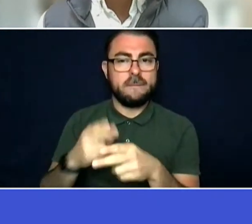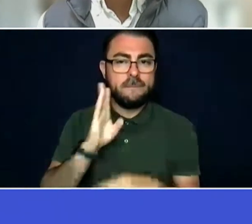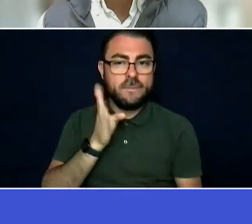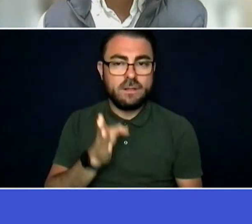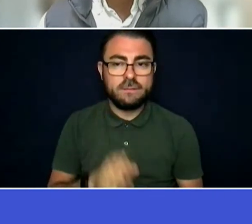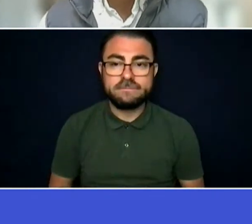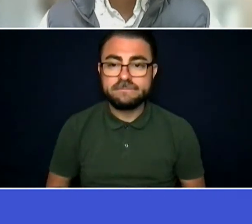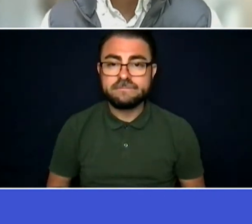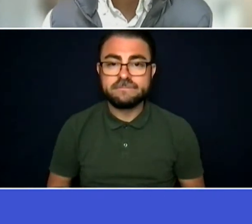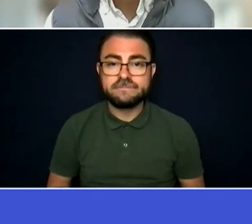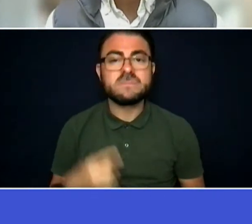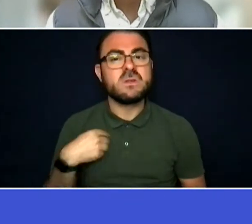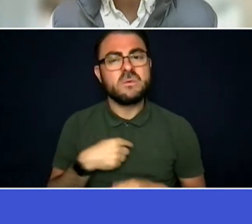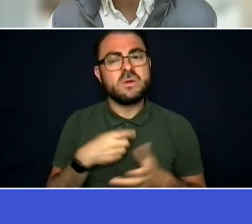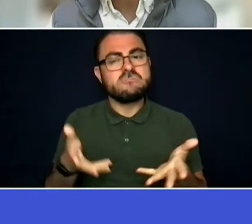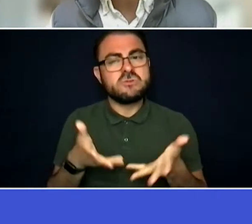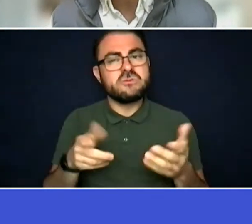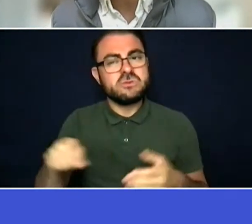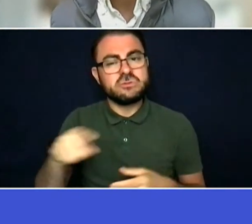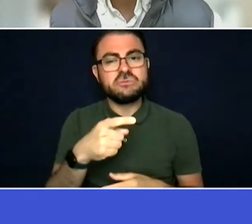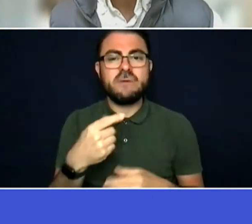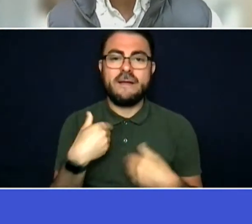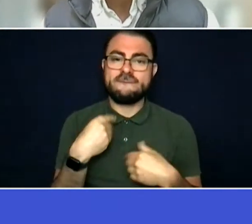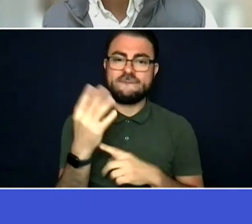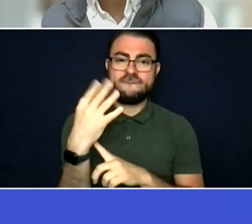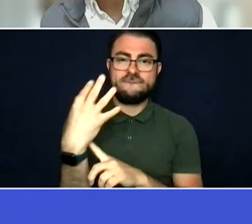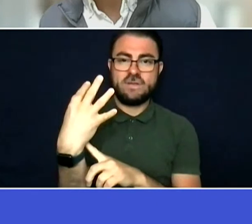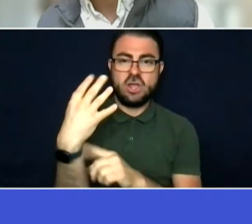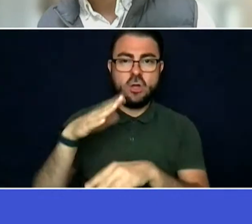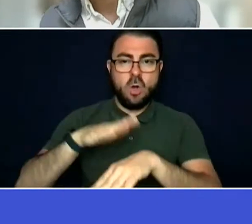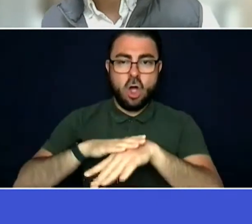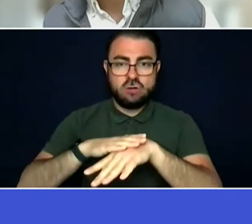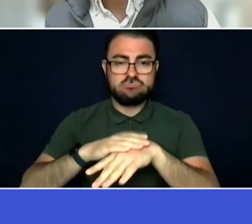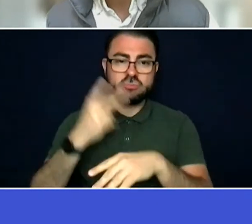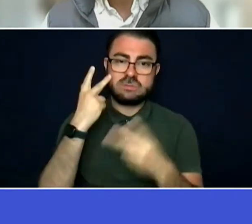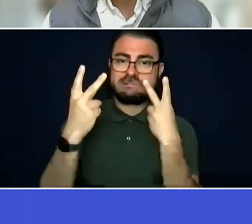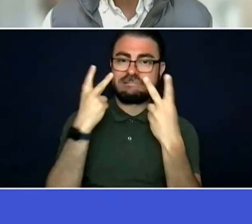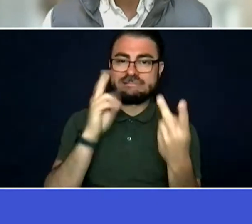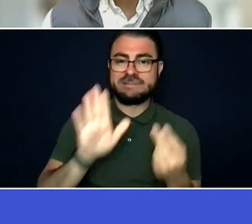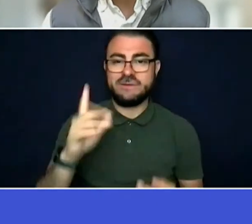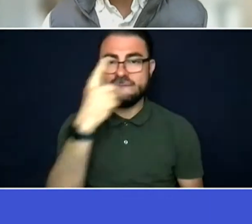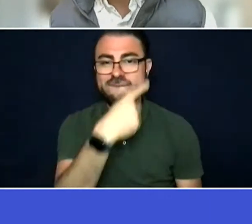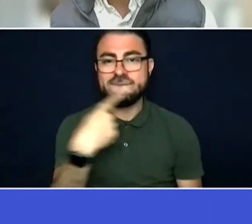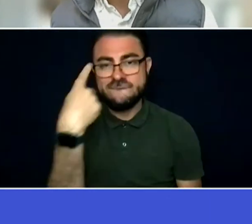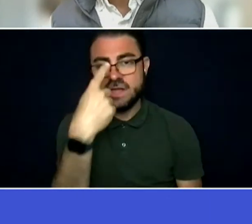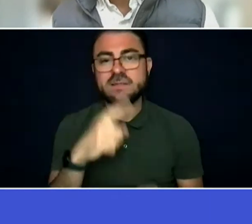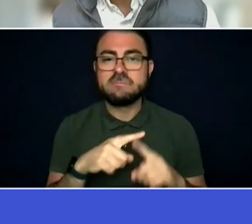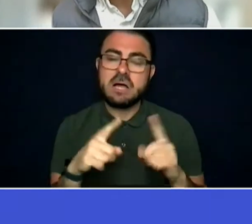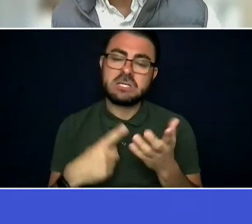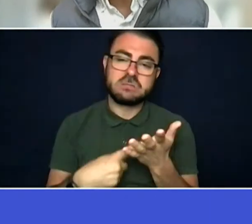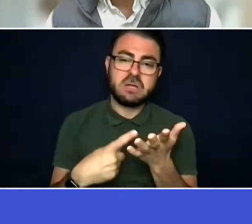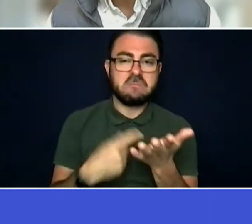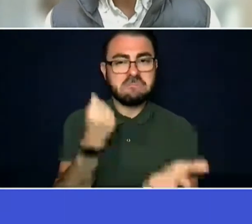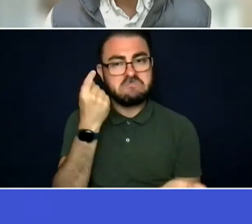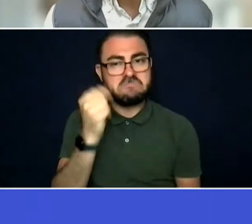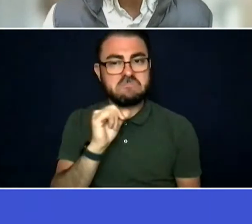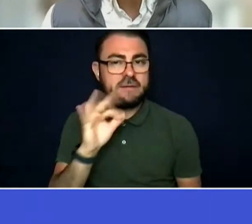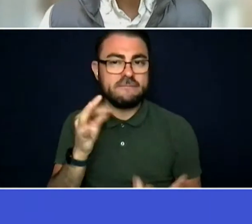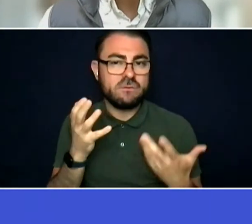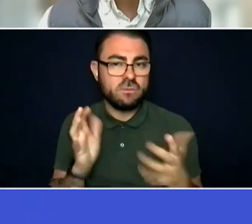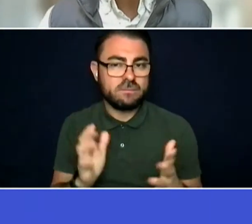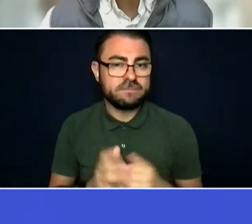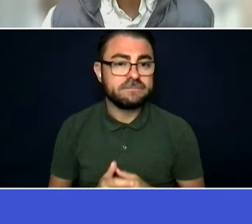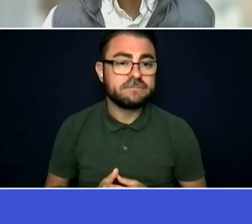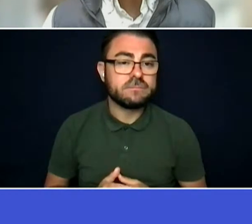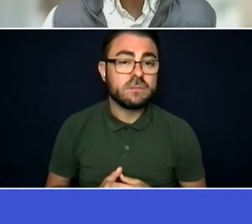Encourage you all to use your videos. It's nice to see faces, but also know that that can be much sometimes. The microphone will